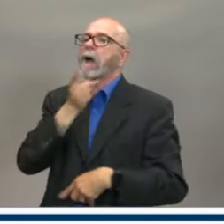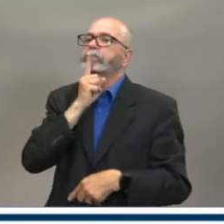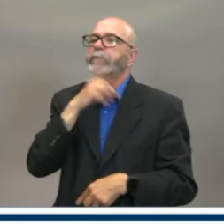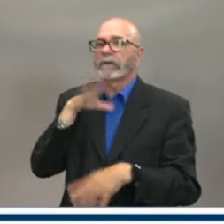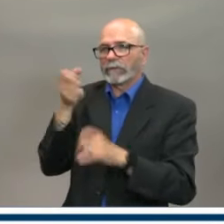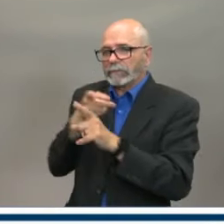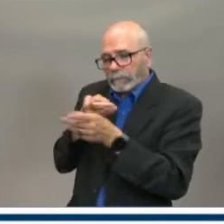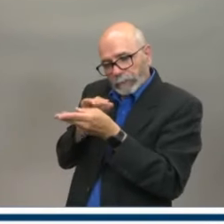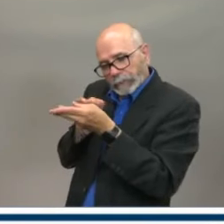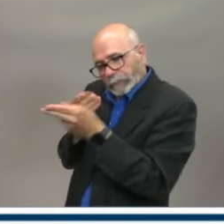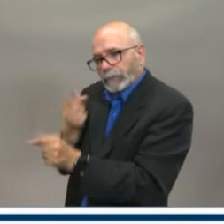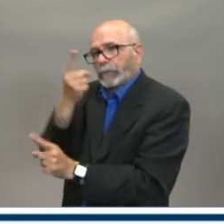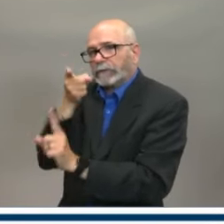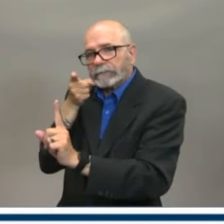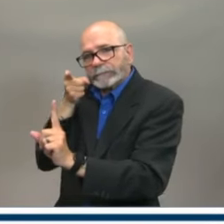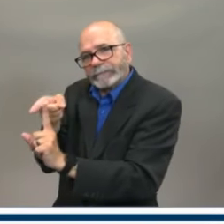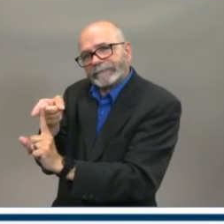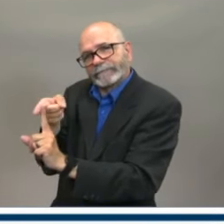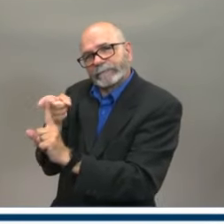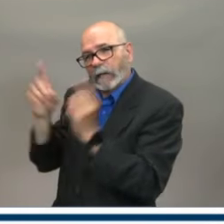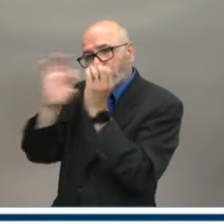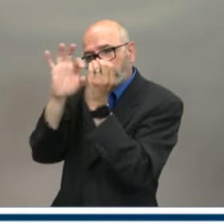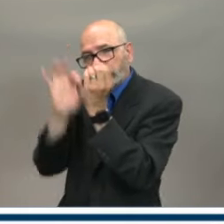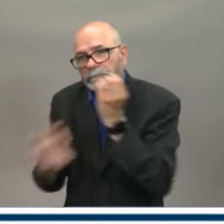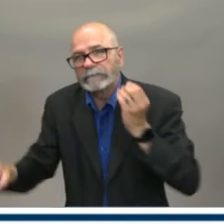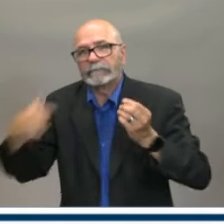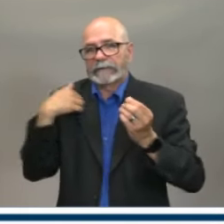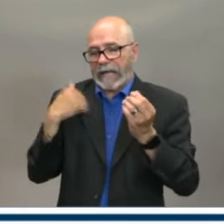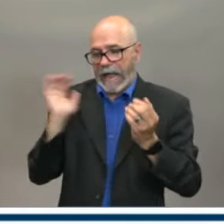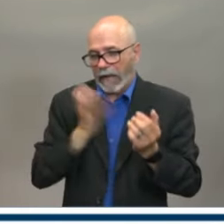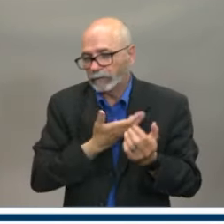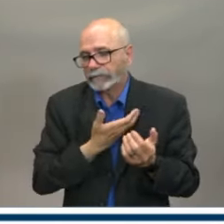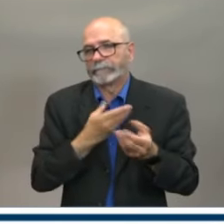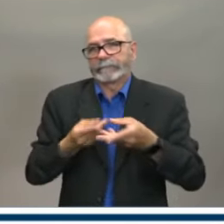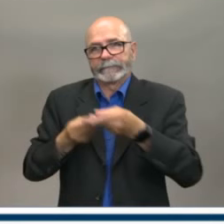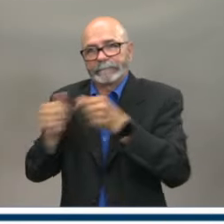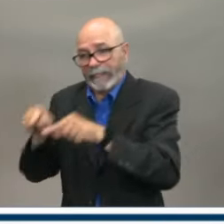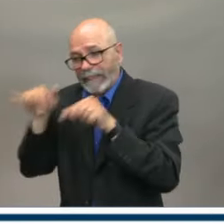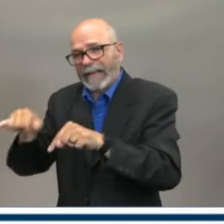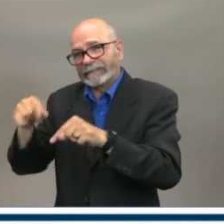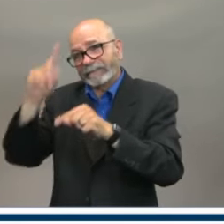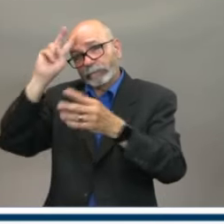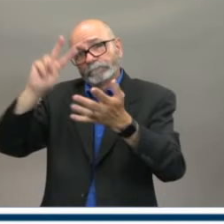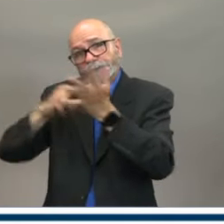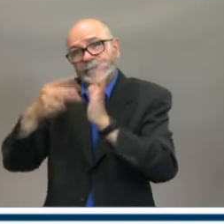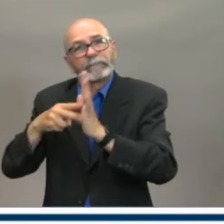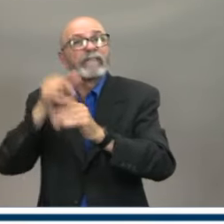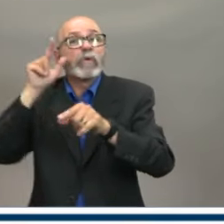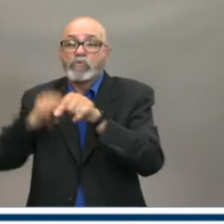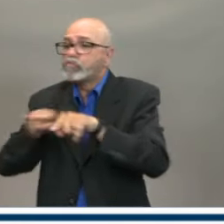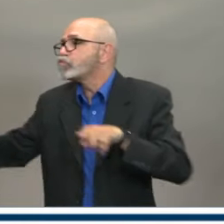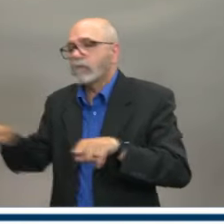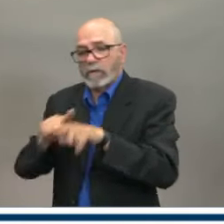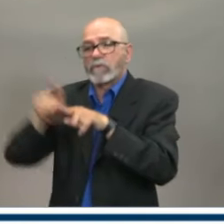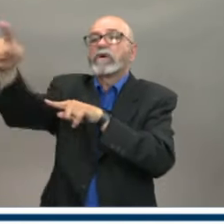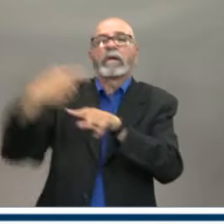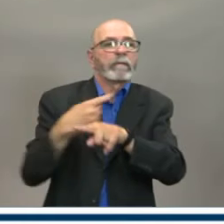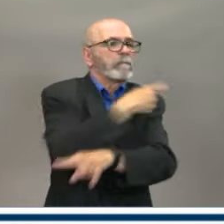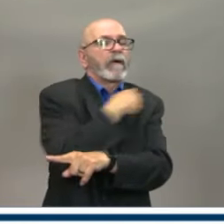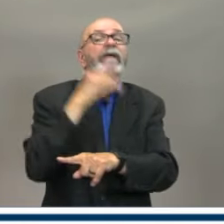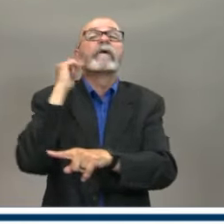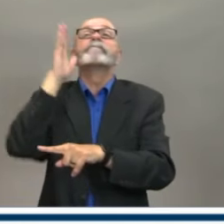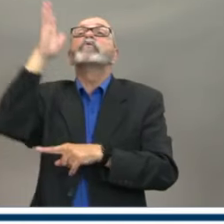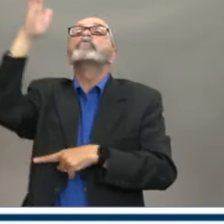our responsibilities are cleaned up, and that there's not another environmental challenge that some future government is going to have to deal